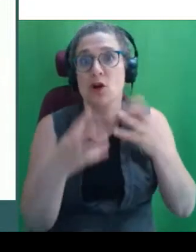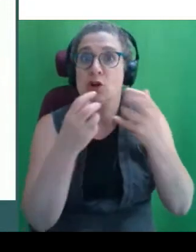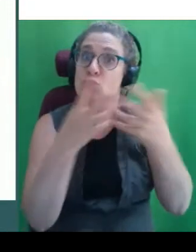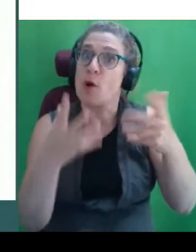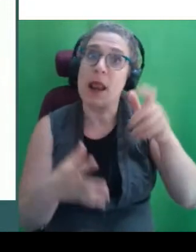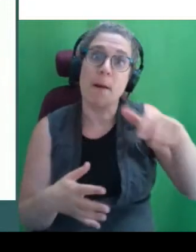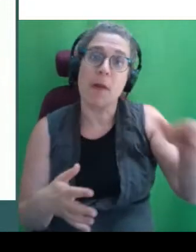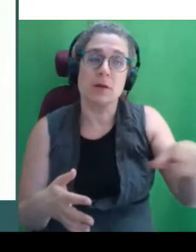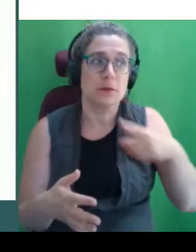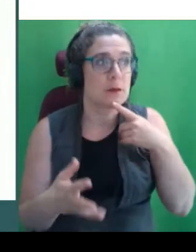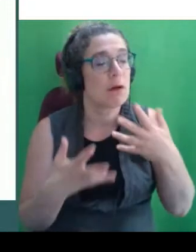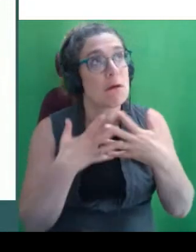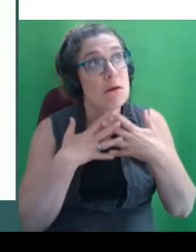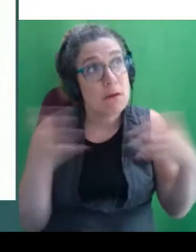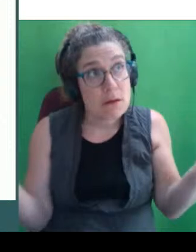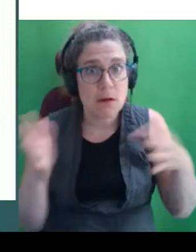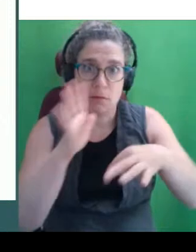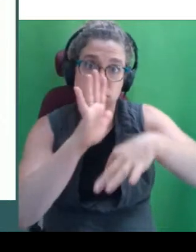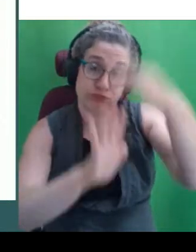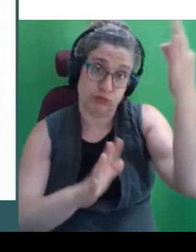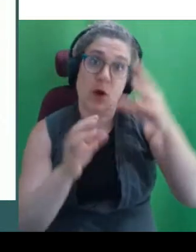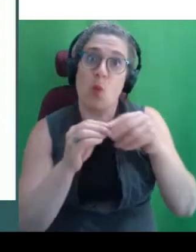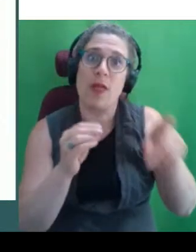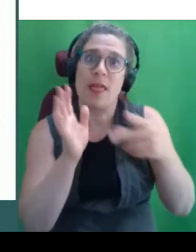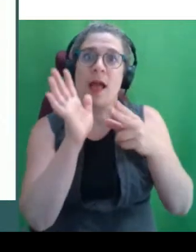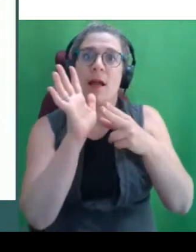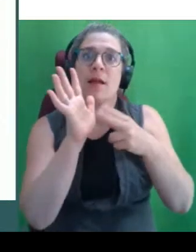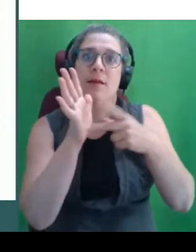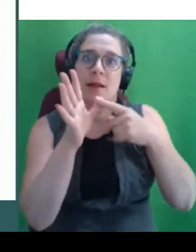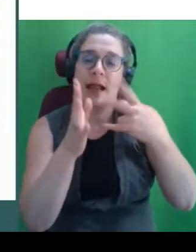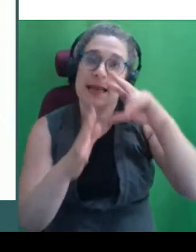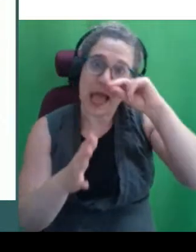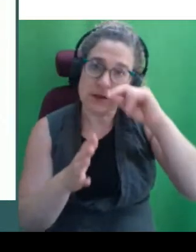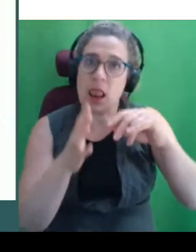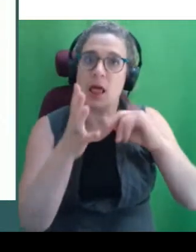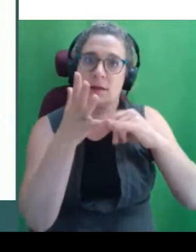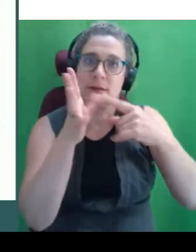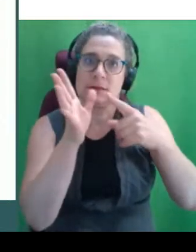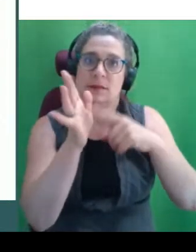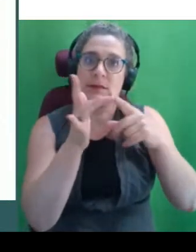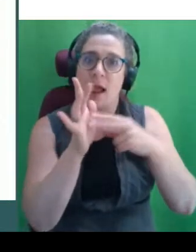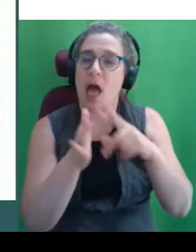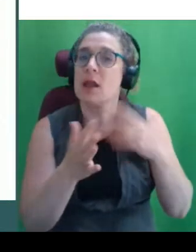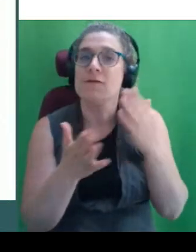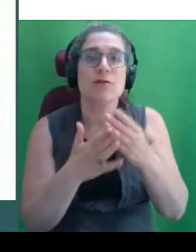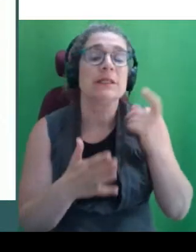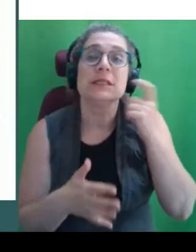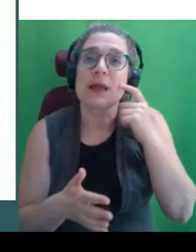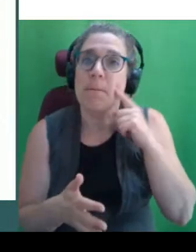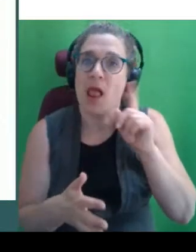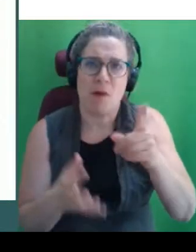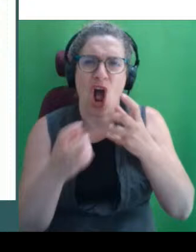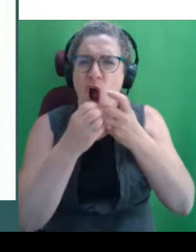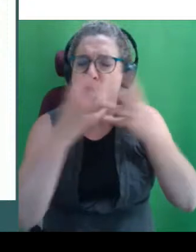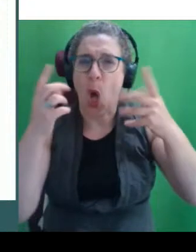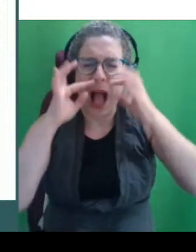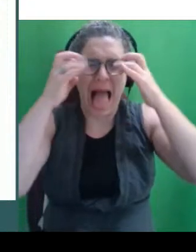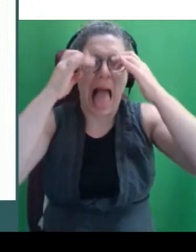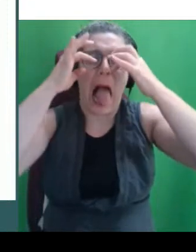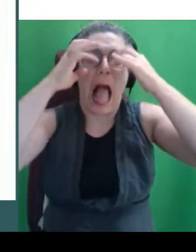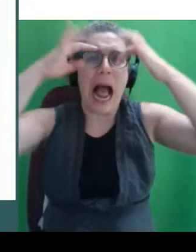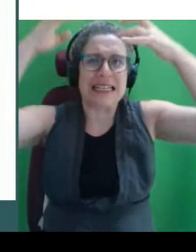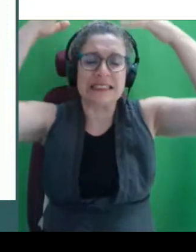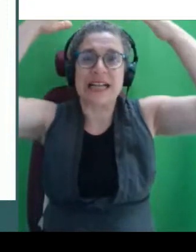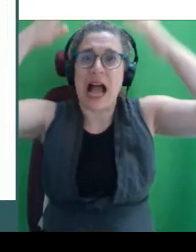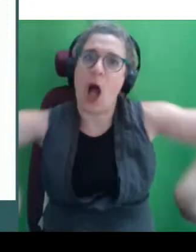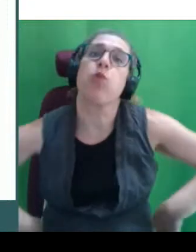great outcomes with nasal saline douches. Very, very simple, but a great way of getting a lot of gunk out of the nose